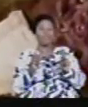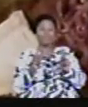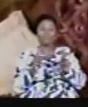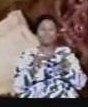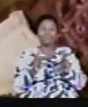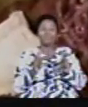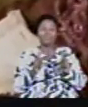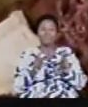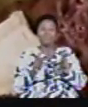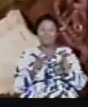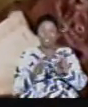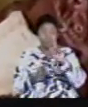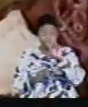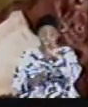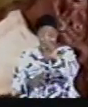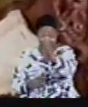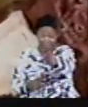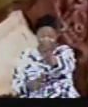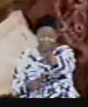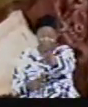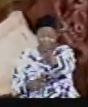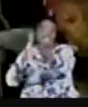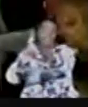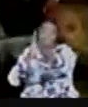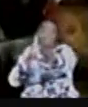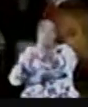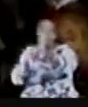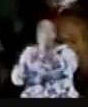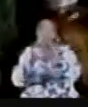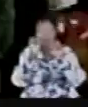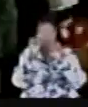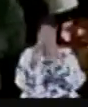You will be well.